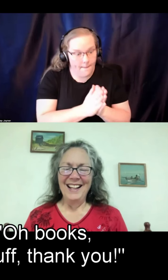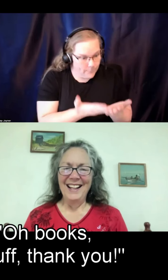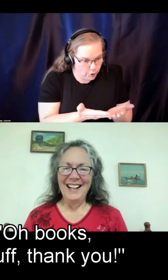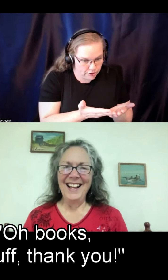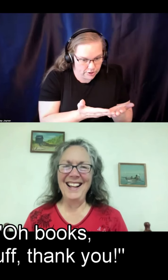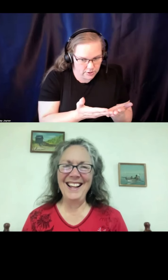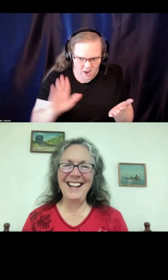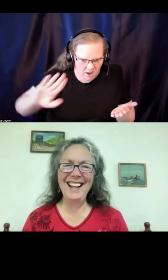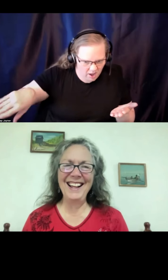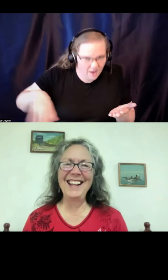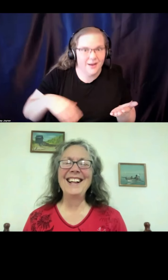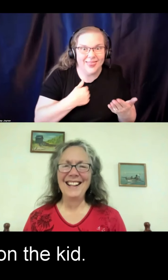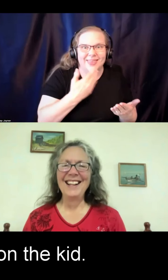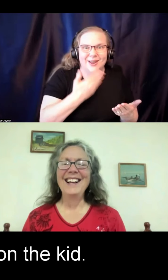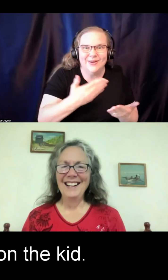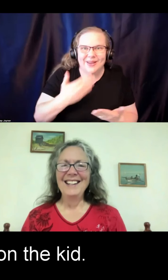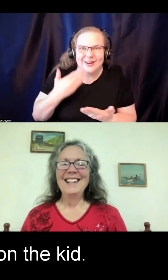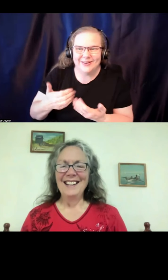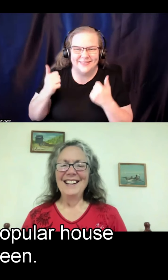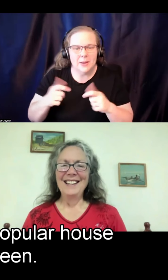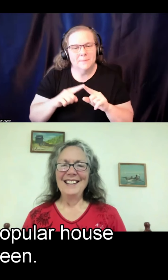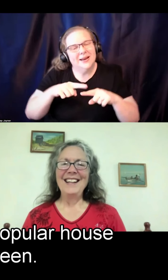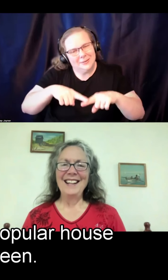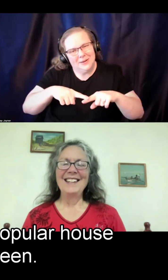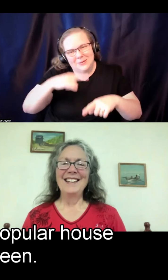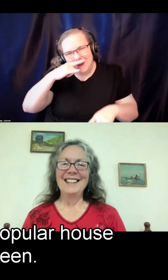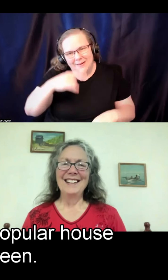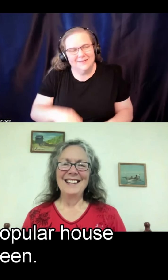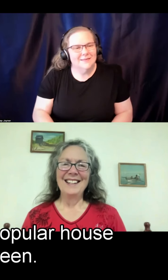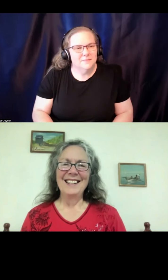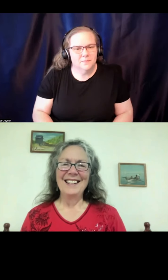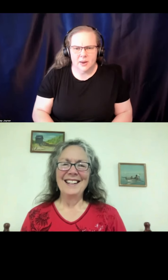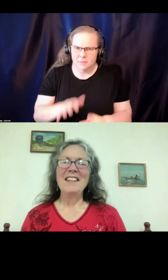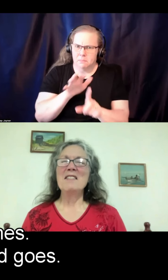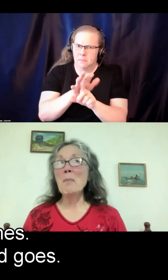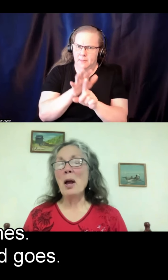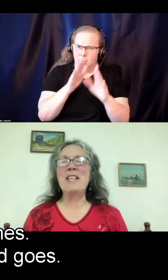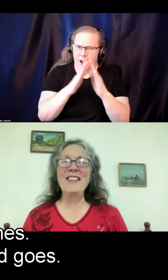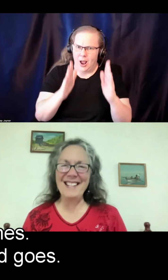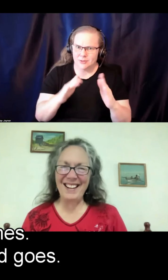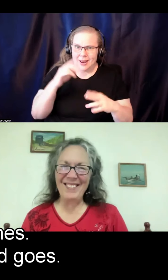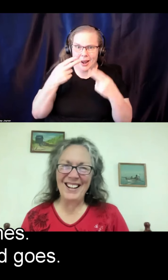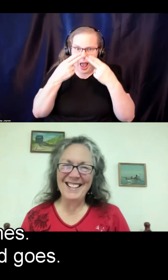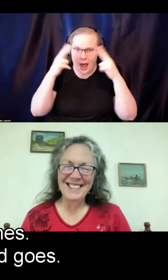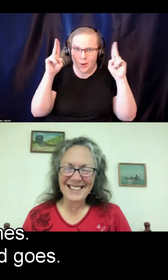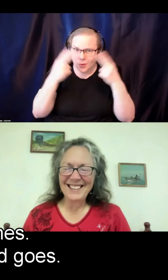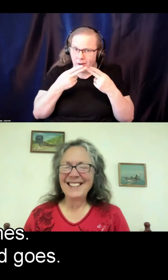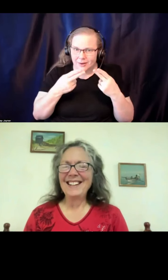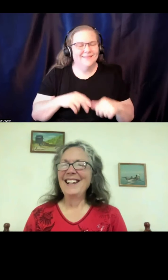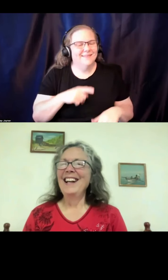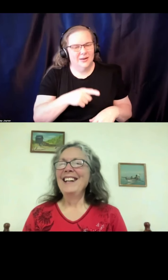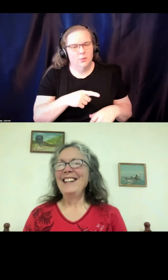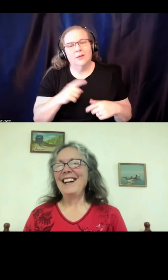skip the other stuff, thank you. So it depends on the it kid. must be a very popular house at Halloween. Sometimes Yeah, yeah, it comes